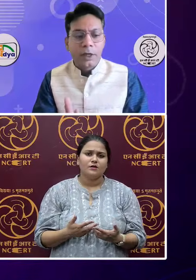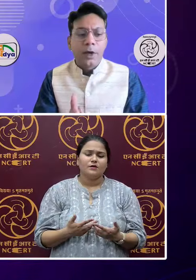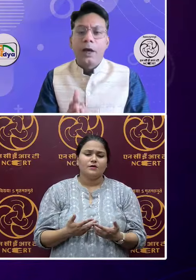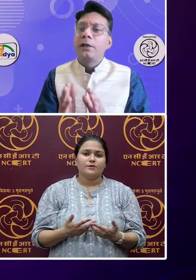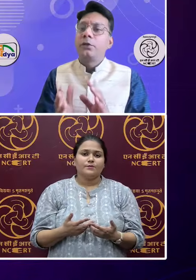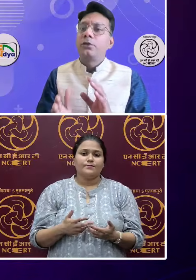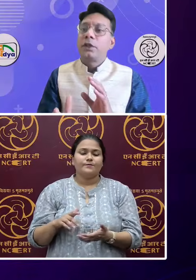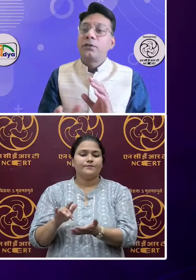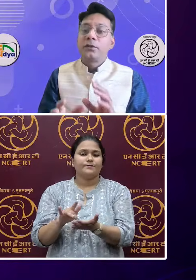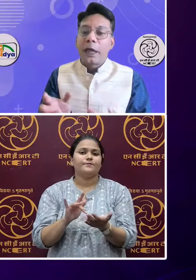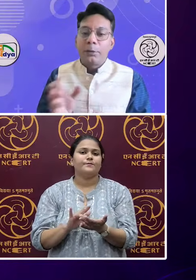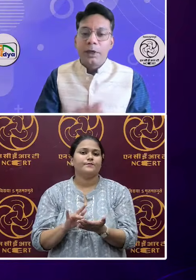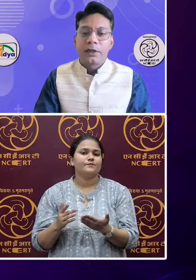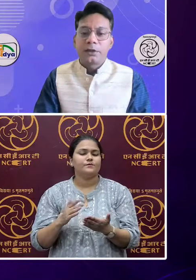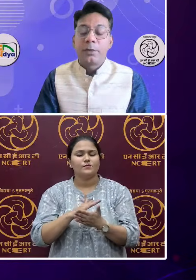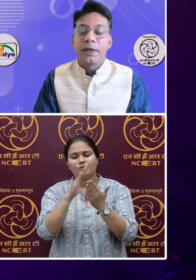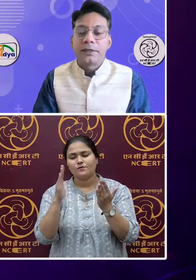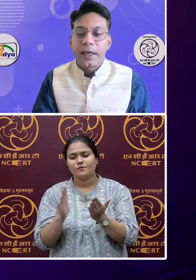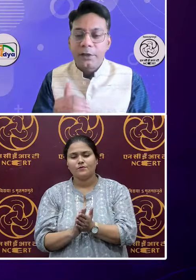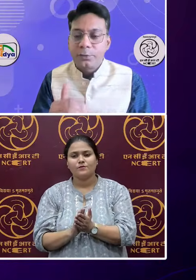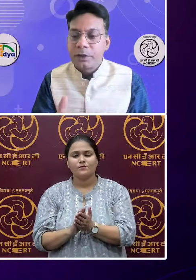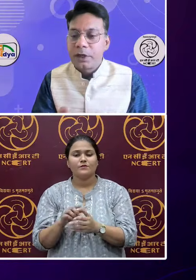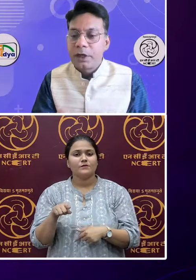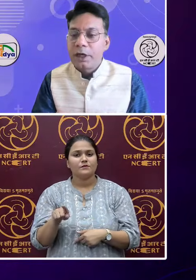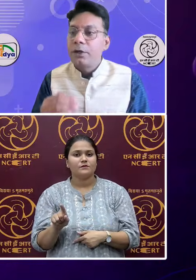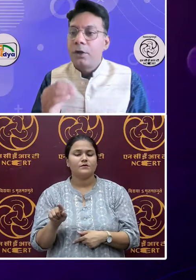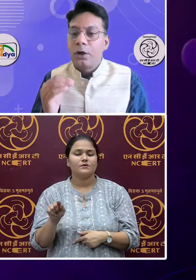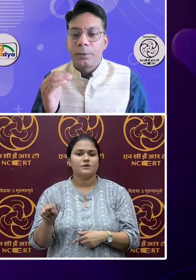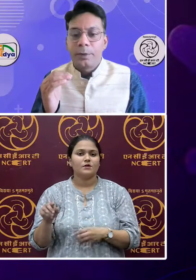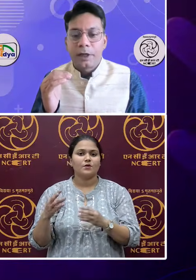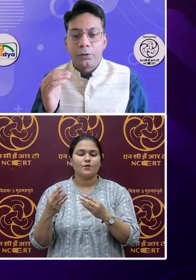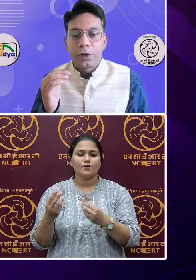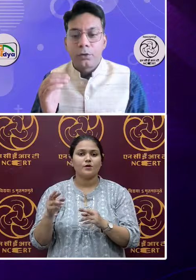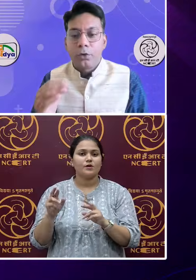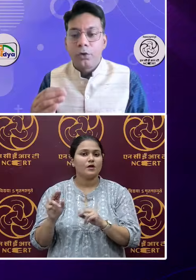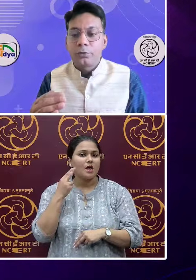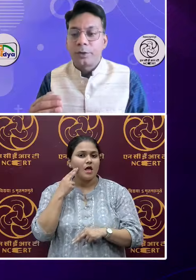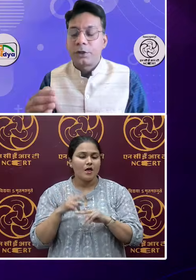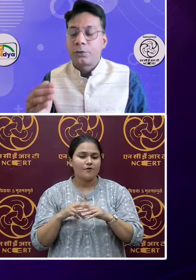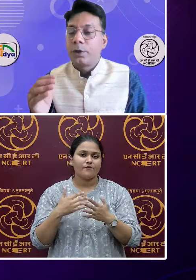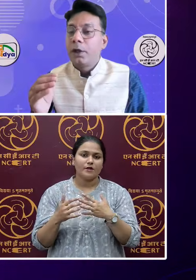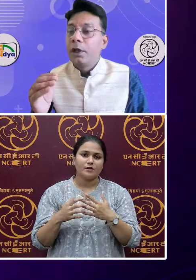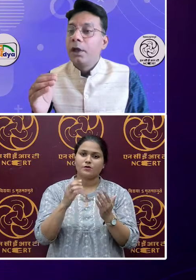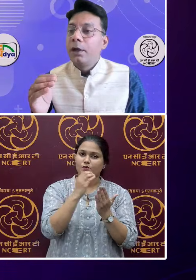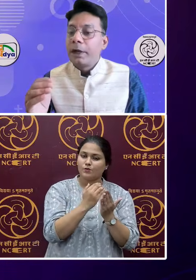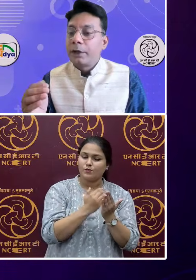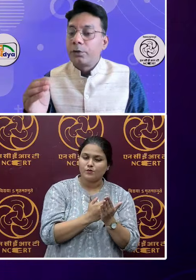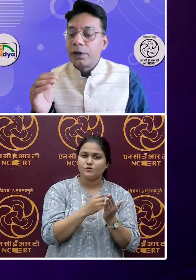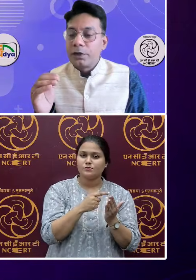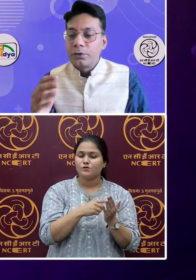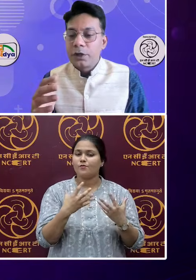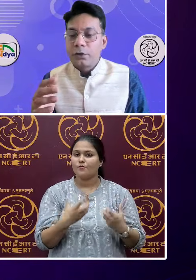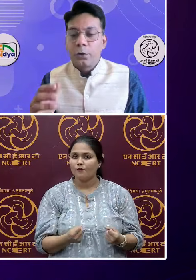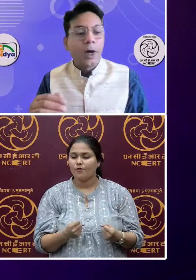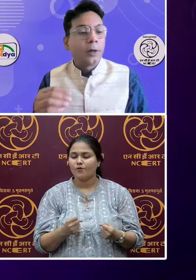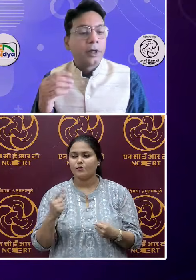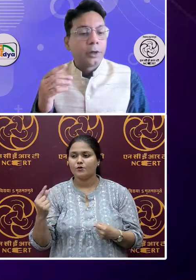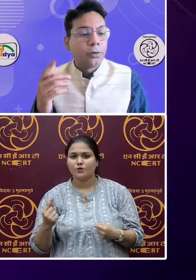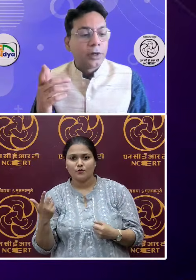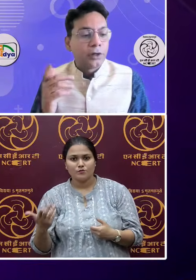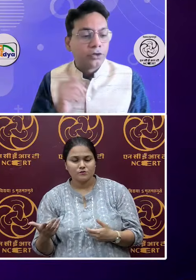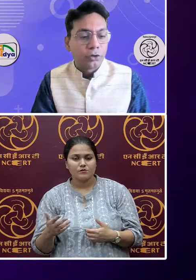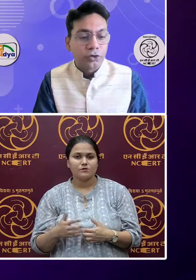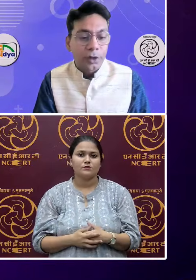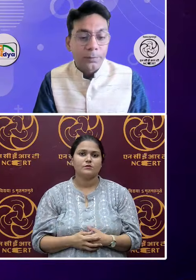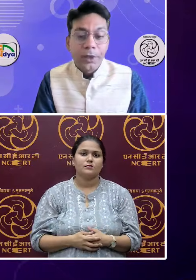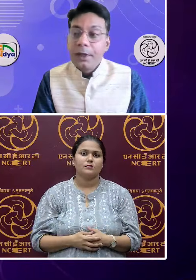navigation schema, all those things can be customized as per the need of a particular course, particular user group or